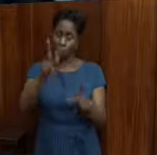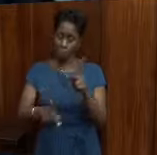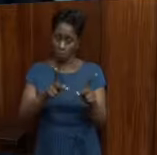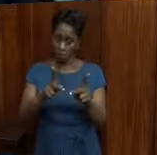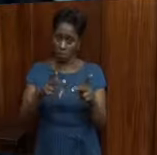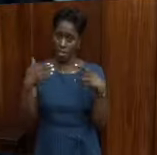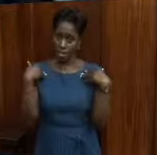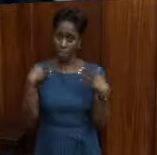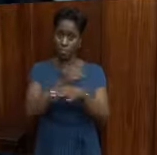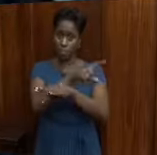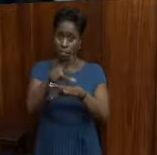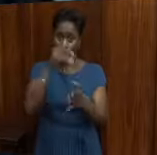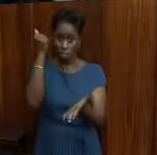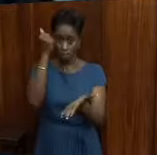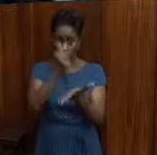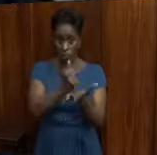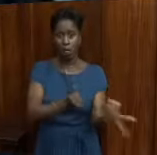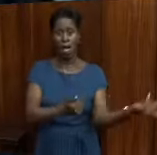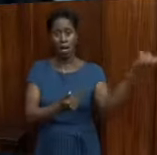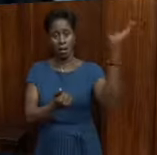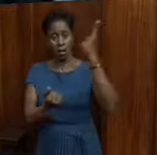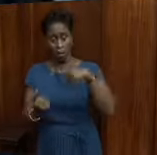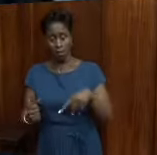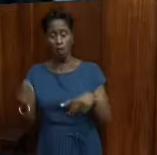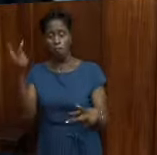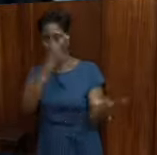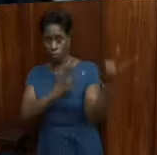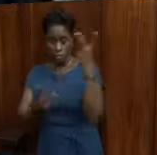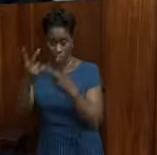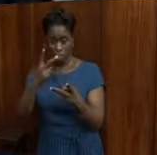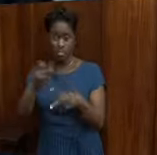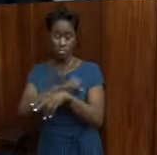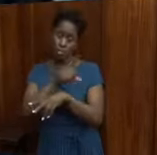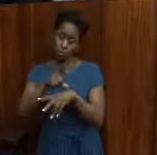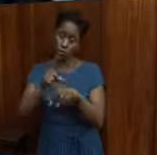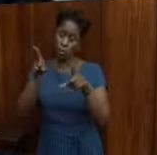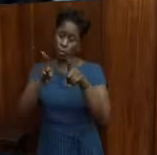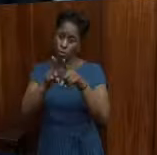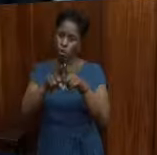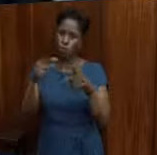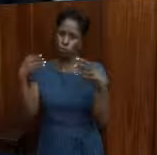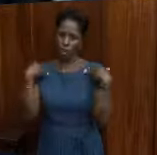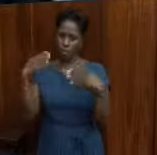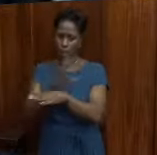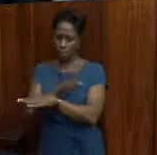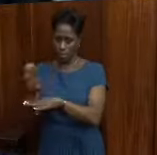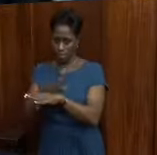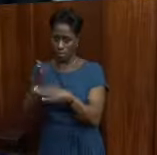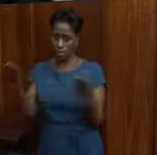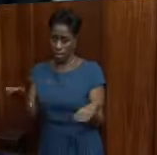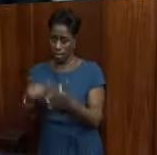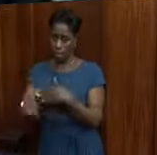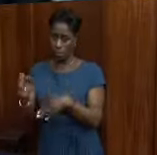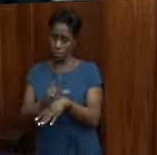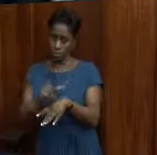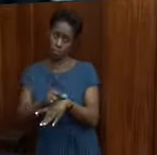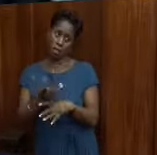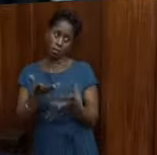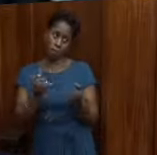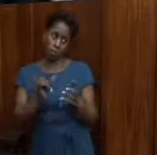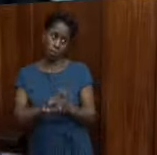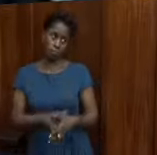countries, my government is committed to the continuation of the program with the highest level of transparency and integrity.